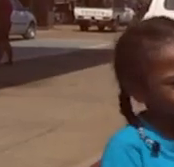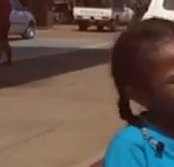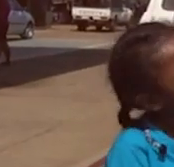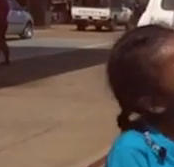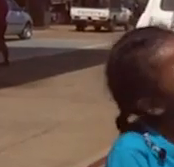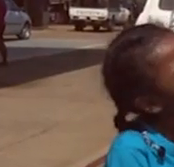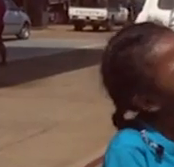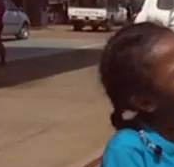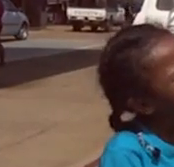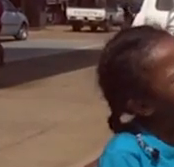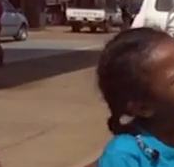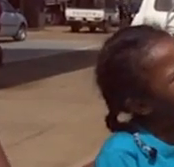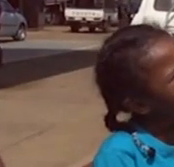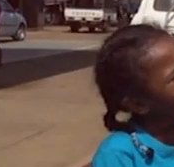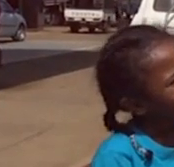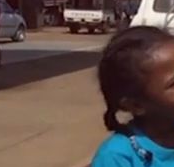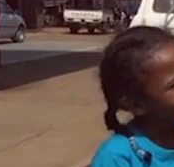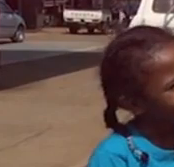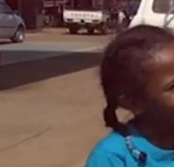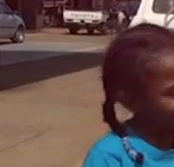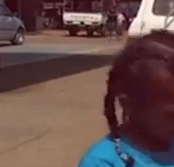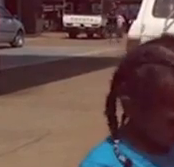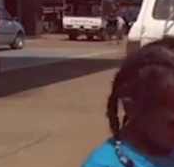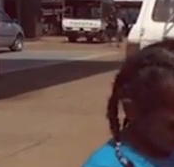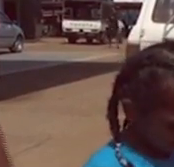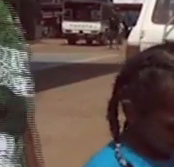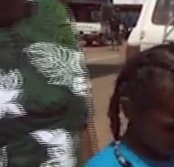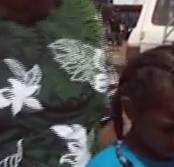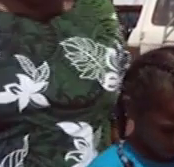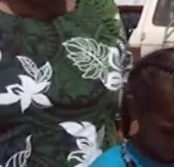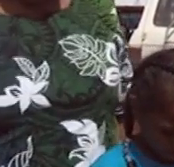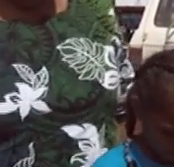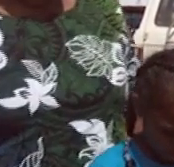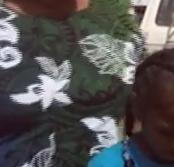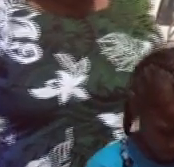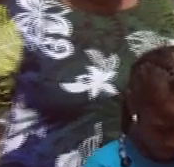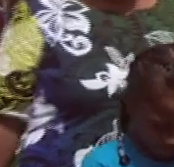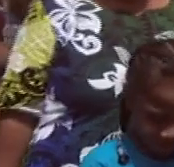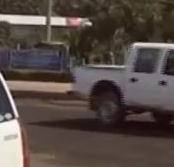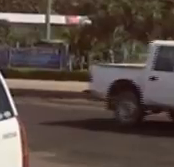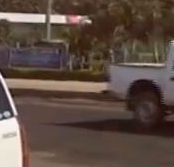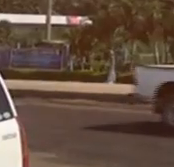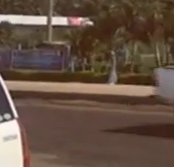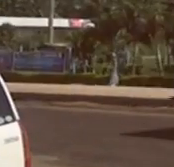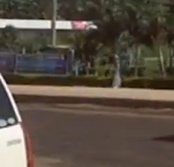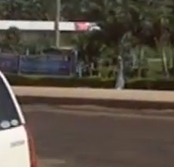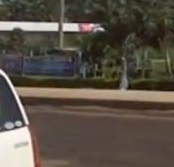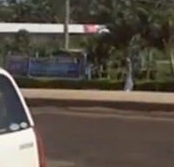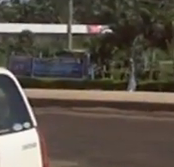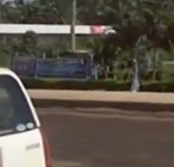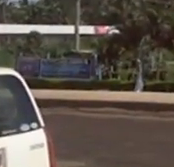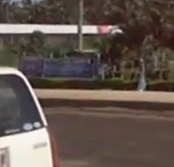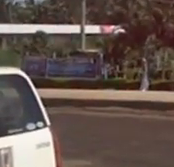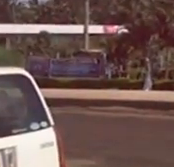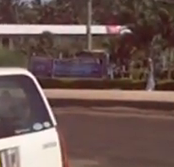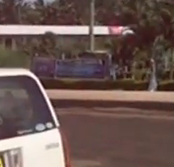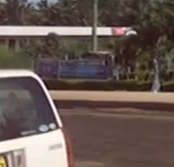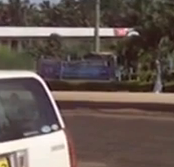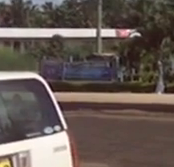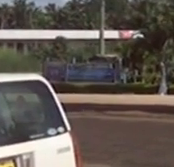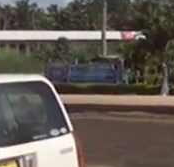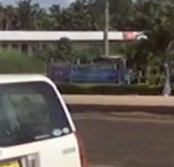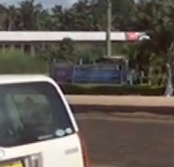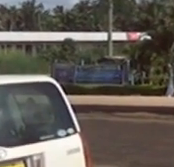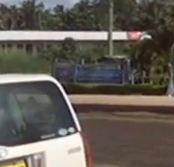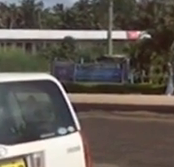Hola, my name is Charlotte. I'm from Navintamu. We love listening to the FM. My name is Koto. I'm from